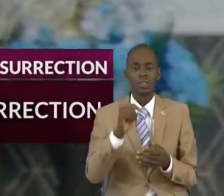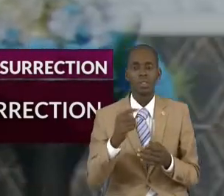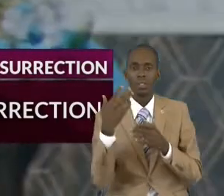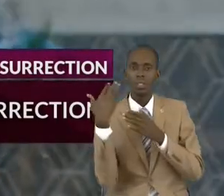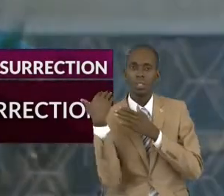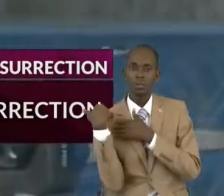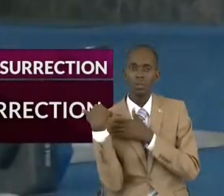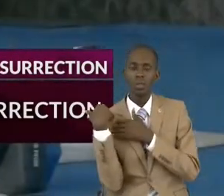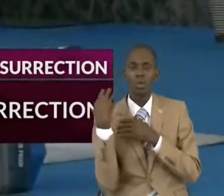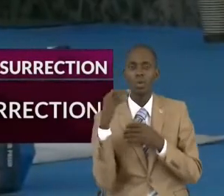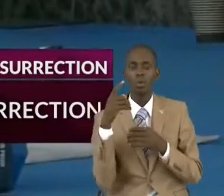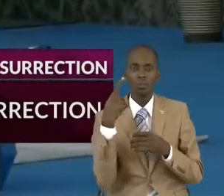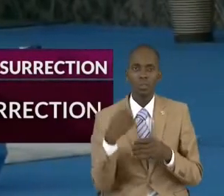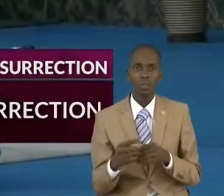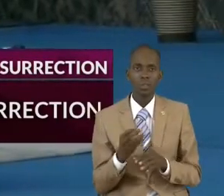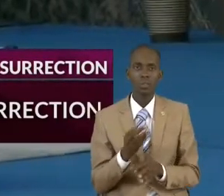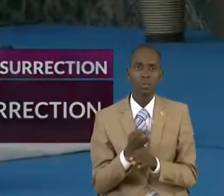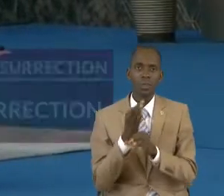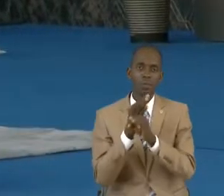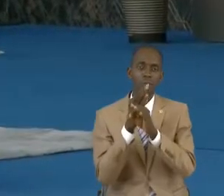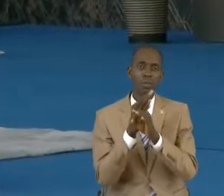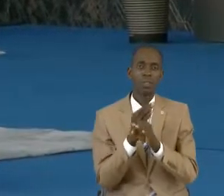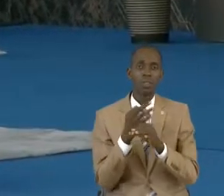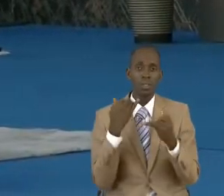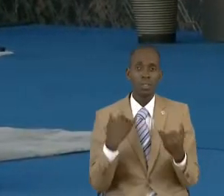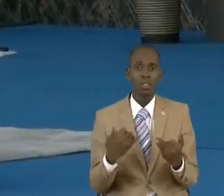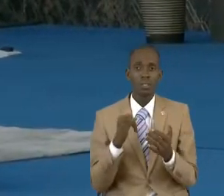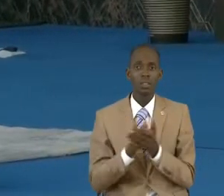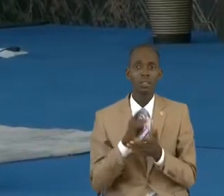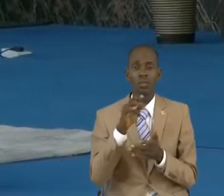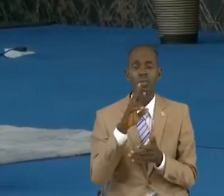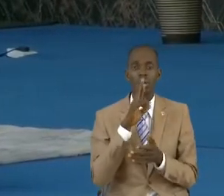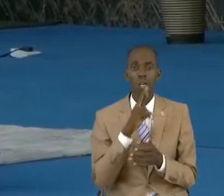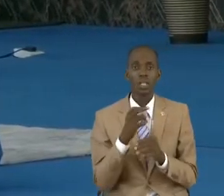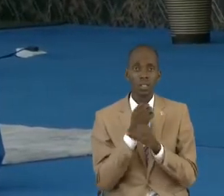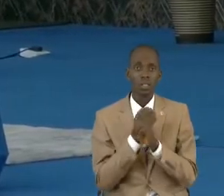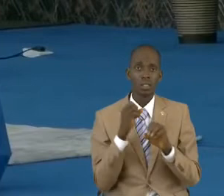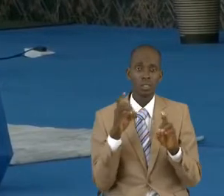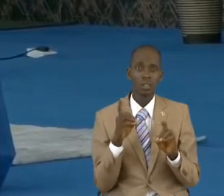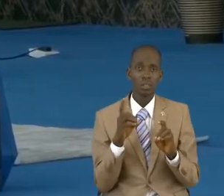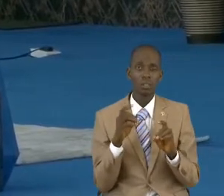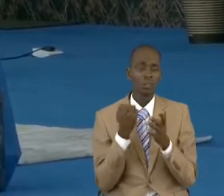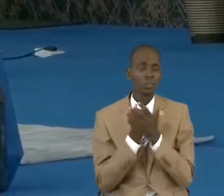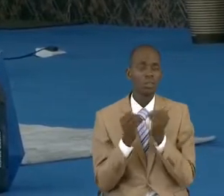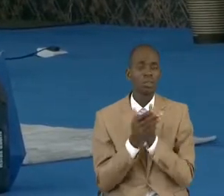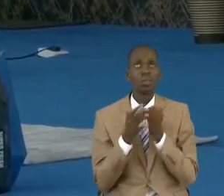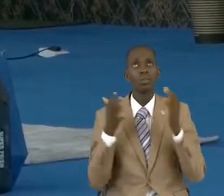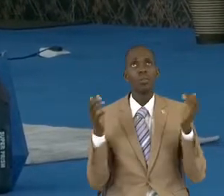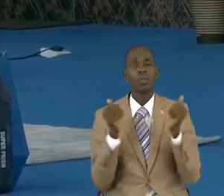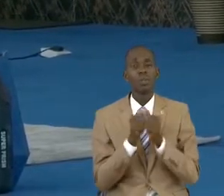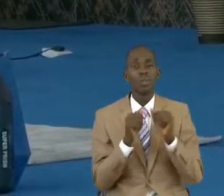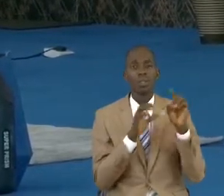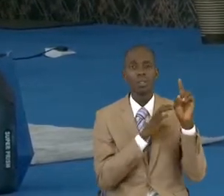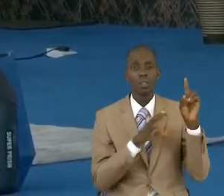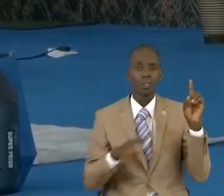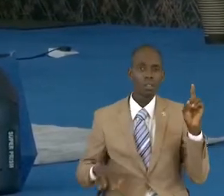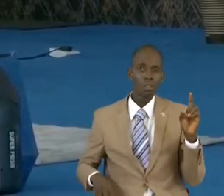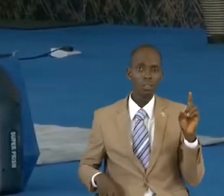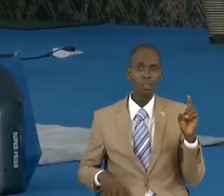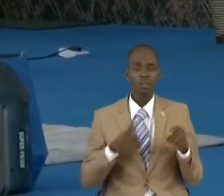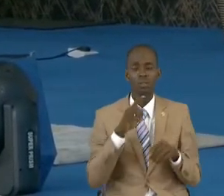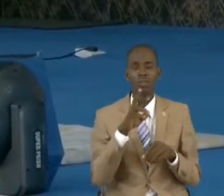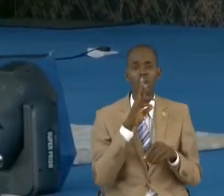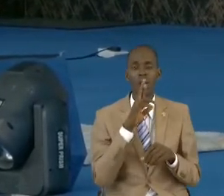now that you are saved, crucified by Christ, you are